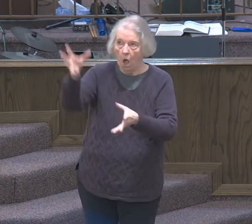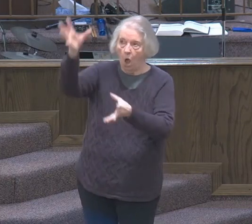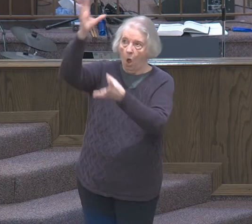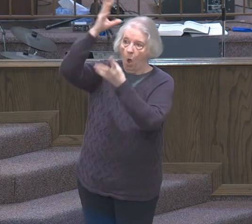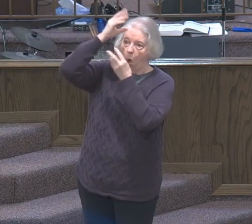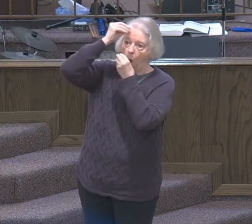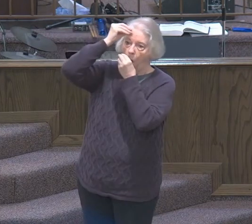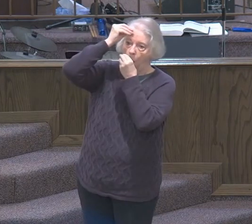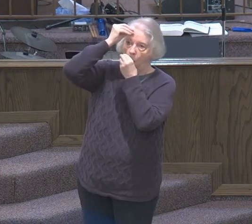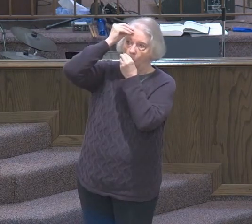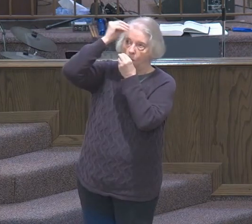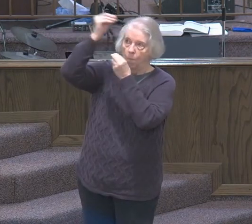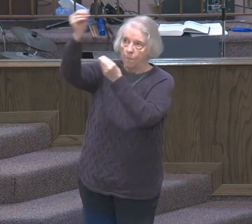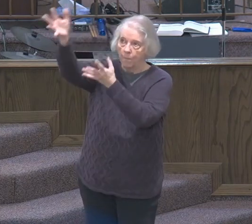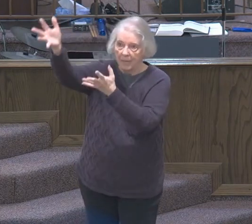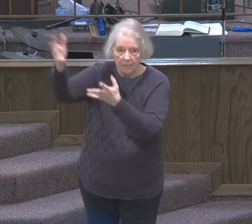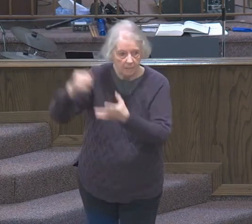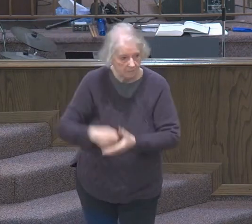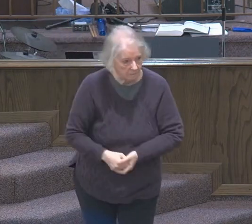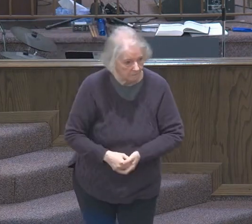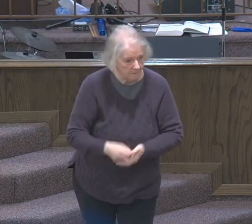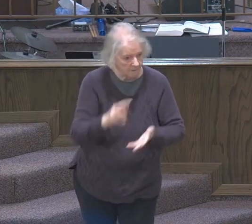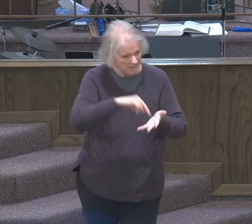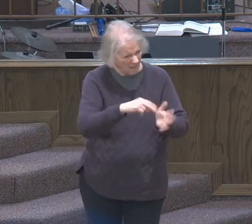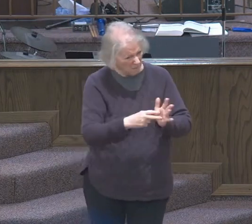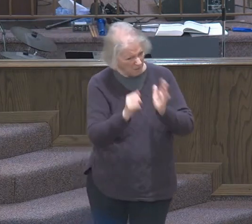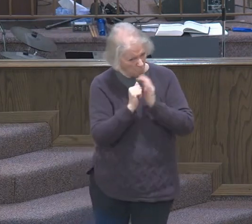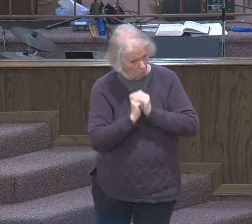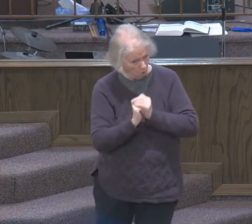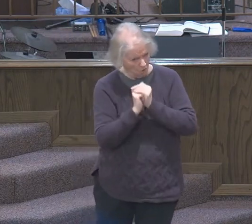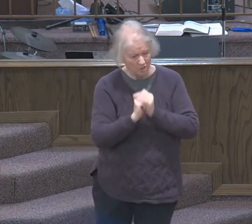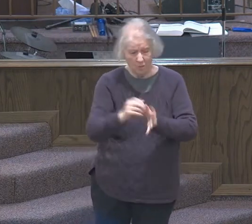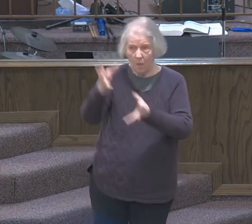again. Right? Things like, is obedience worship?